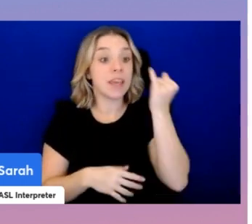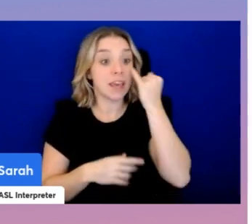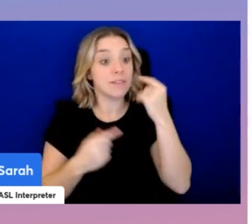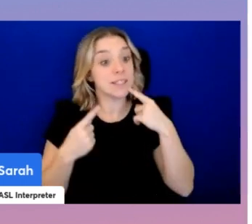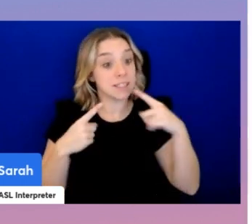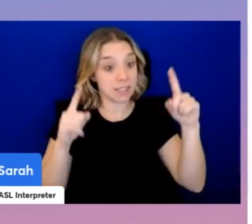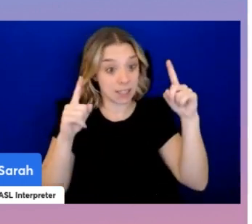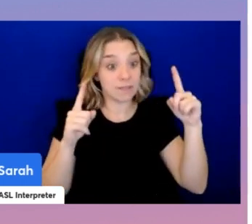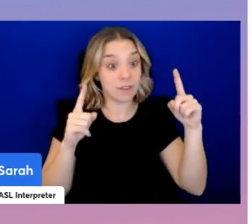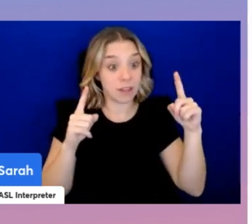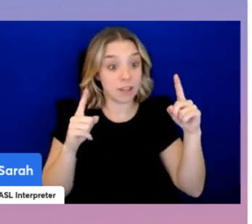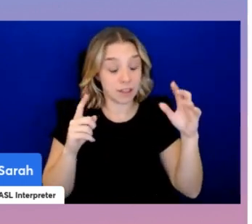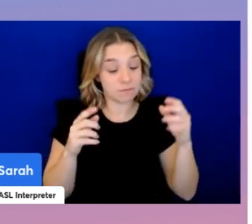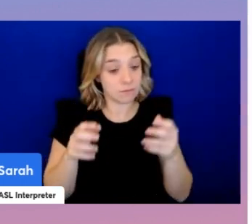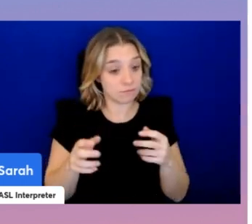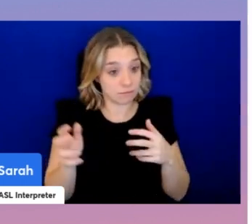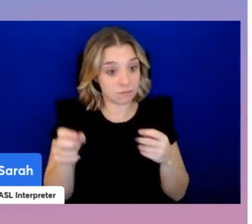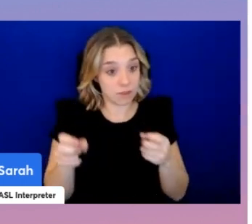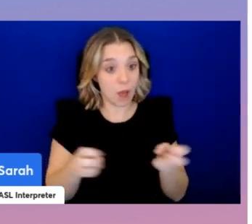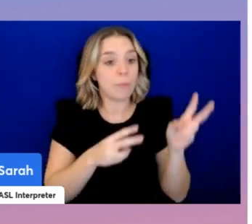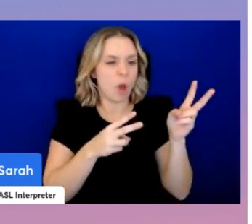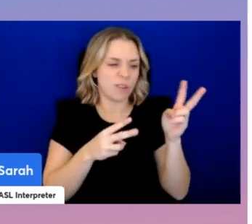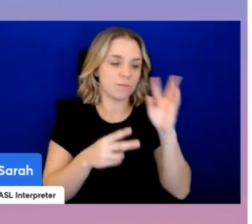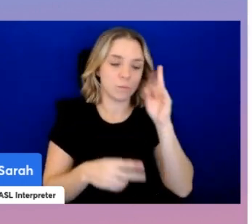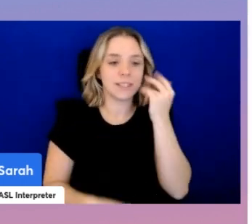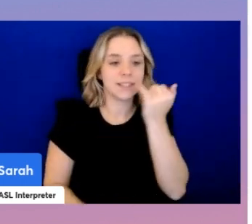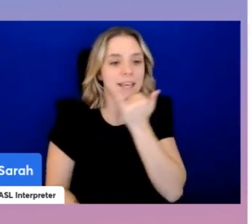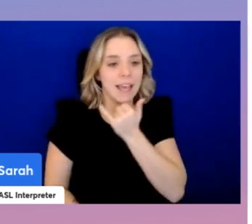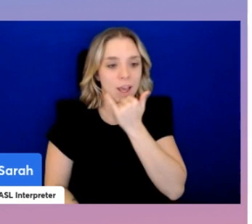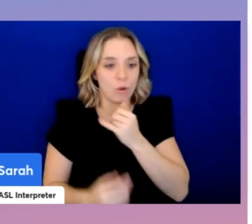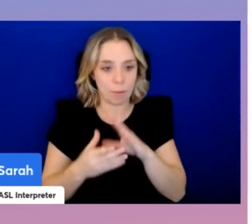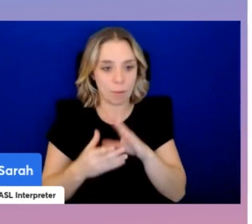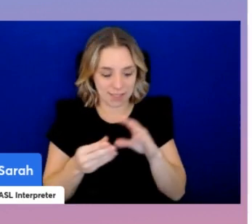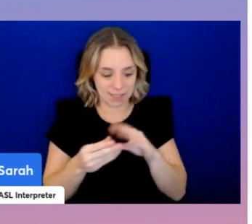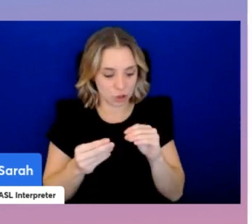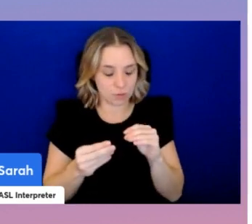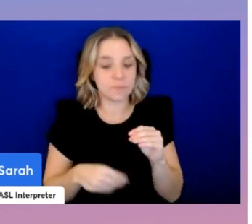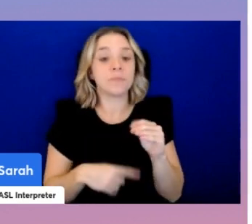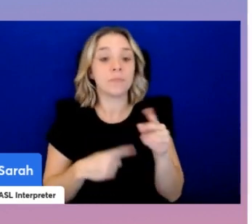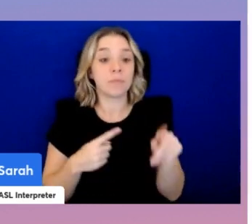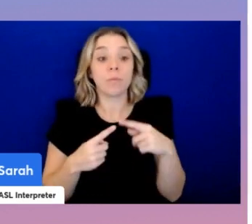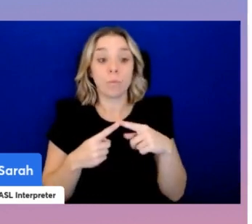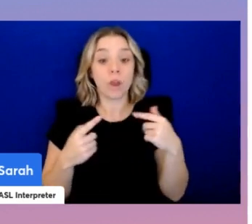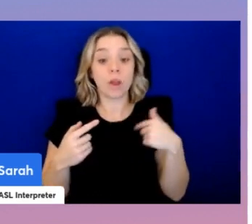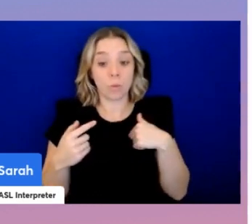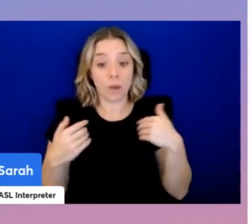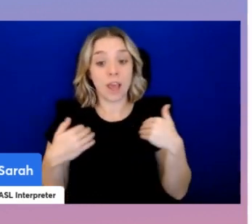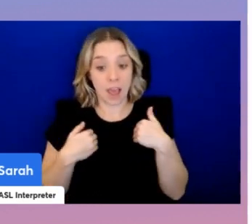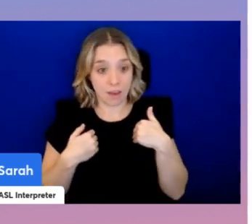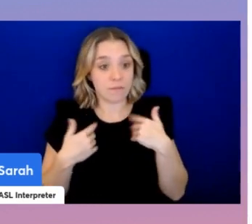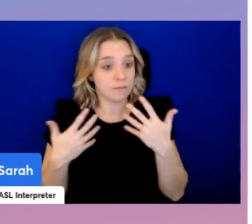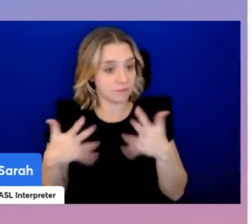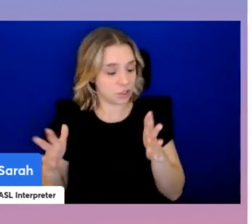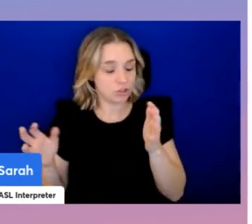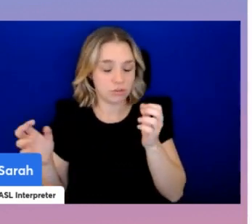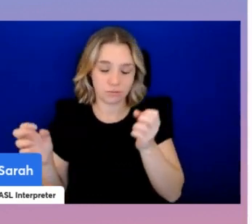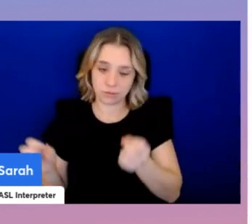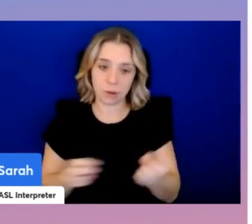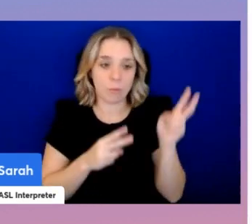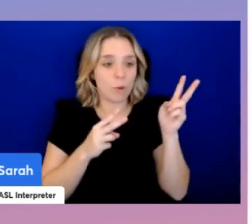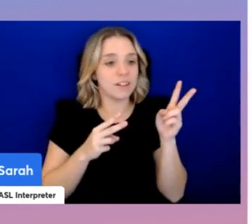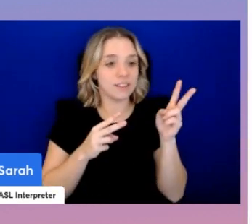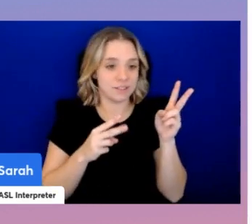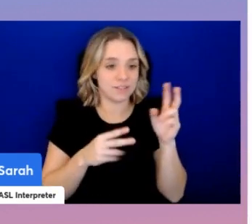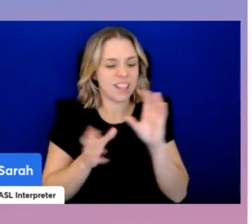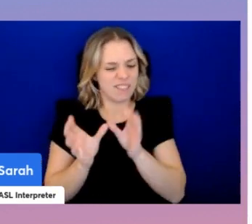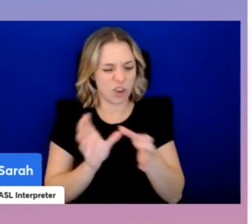successfully uploaded, or we get an error message. Once we have uploaded that configuration, then we need